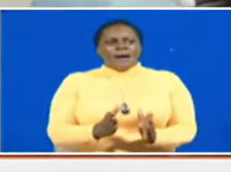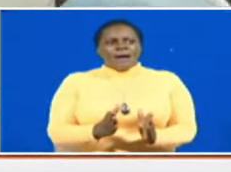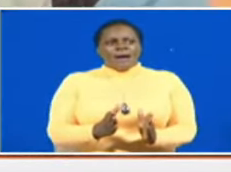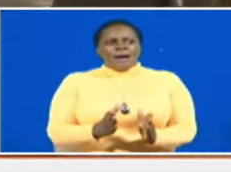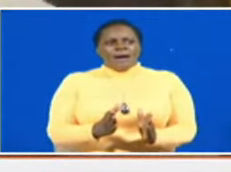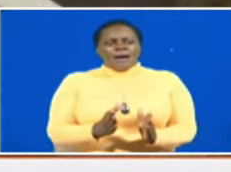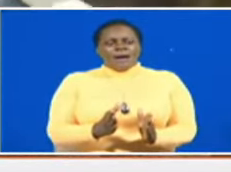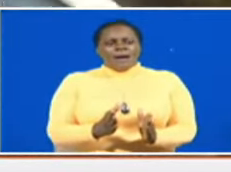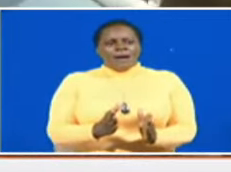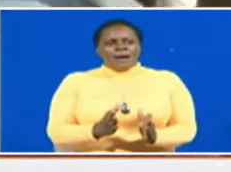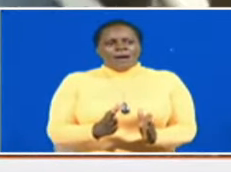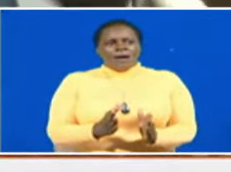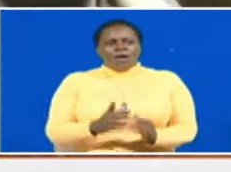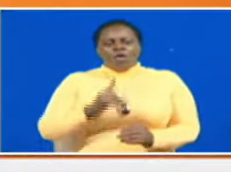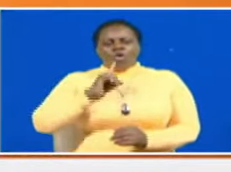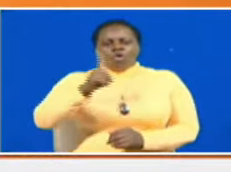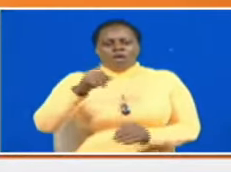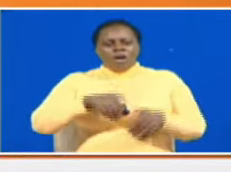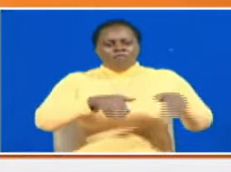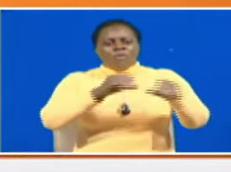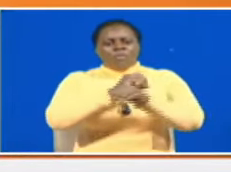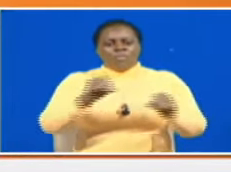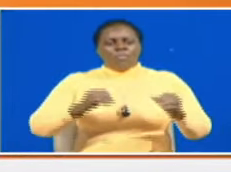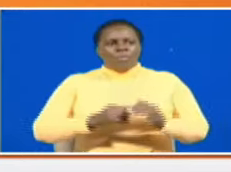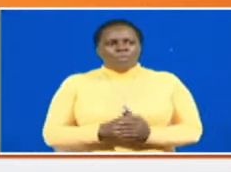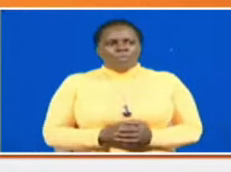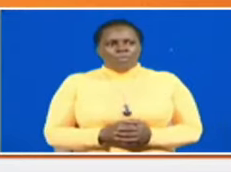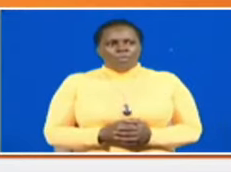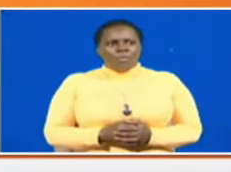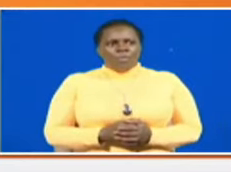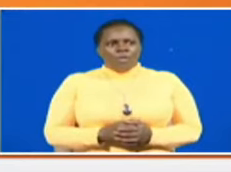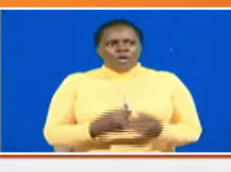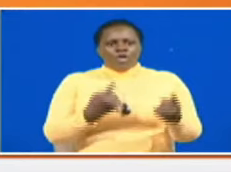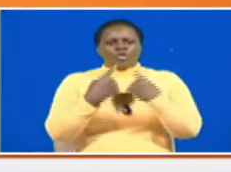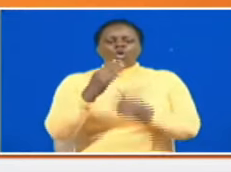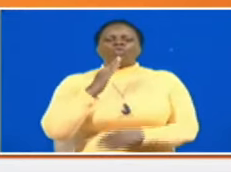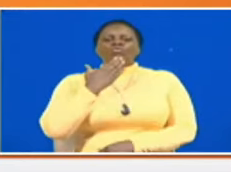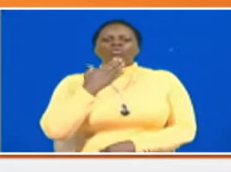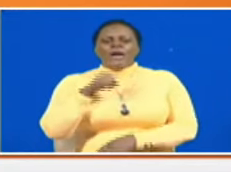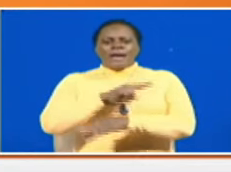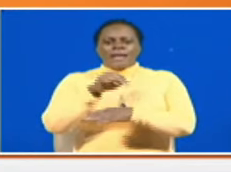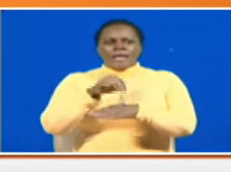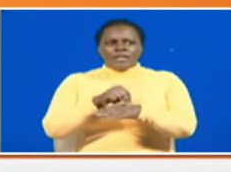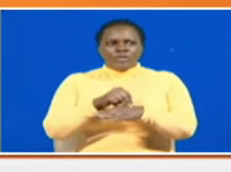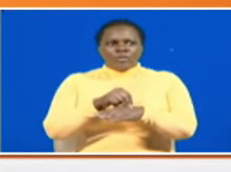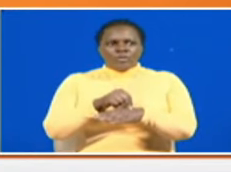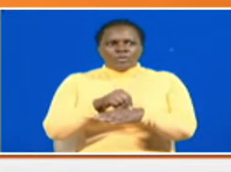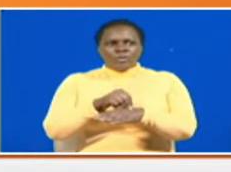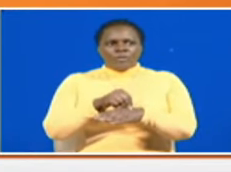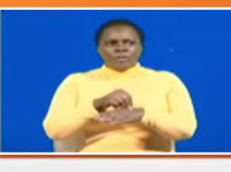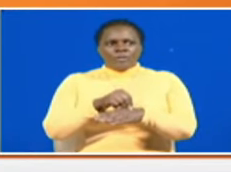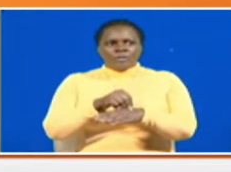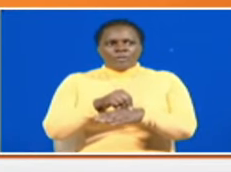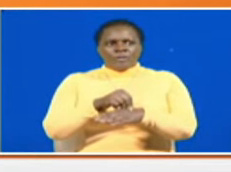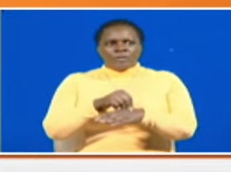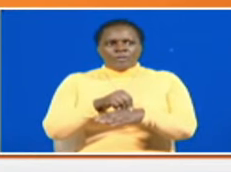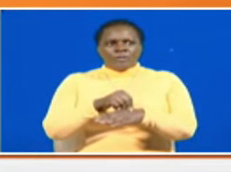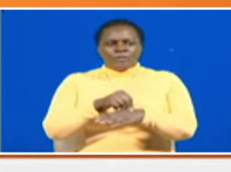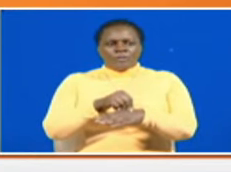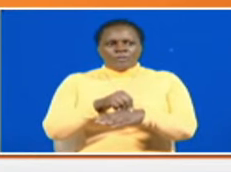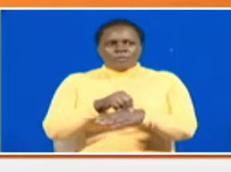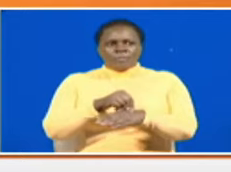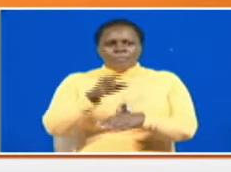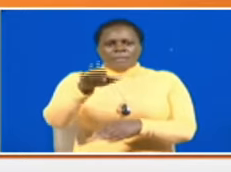in Kenya, was out of order. If the president wants to talk to the Luhya Nation, he'll go through Raila, because Raila has got 20 members of